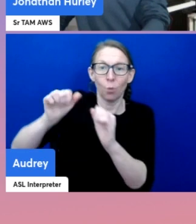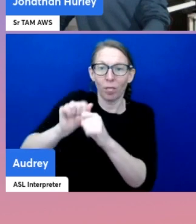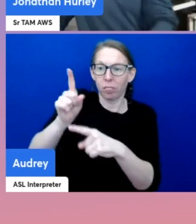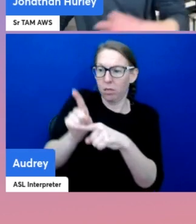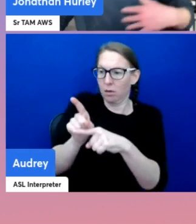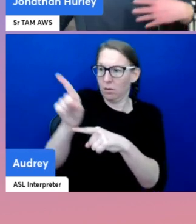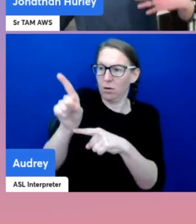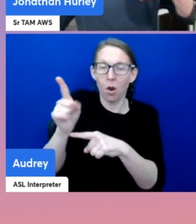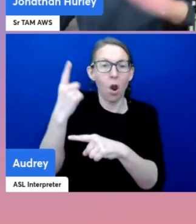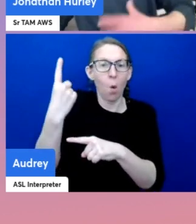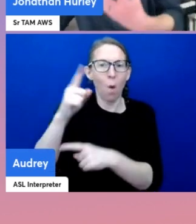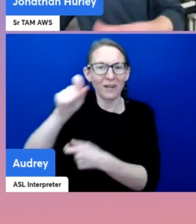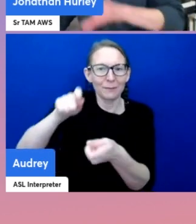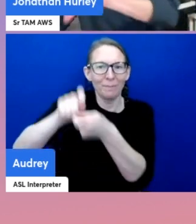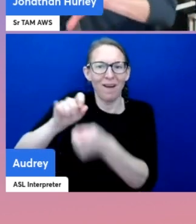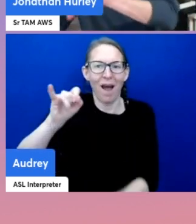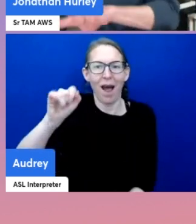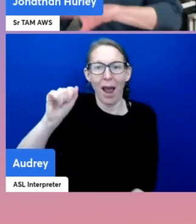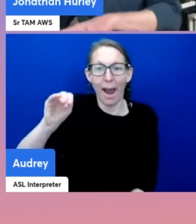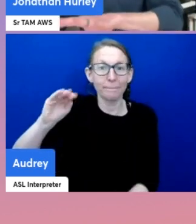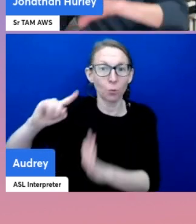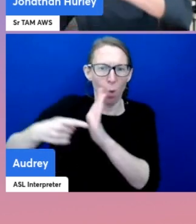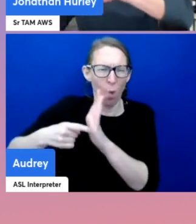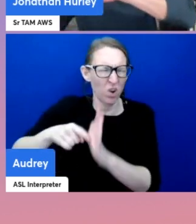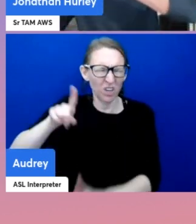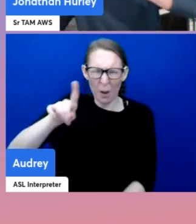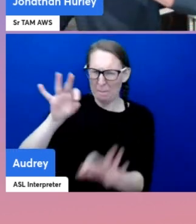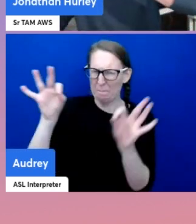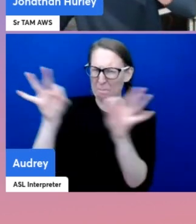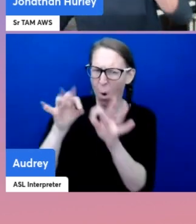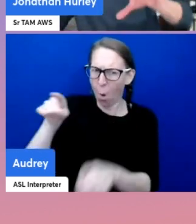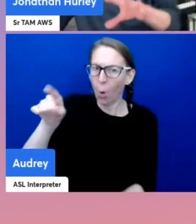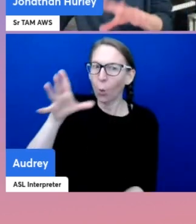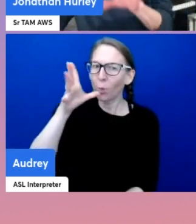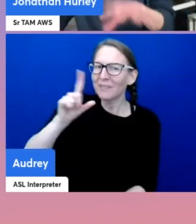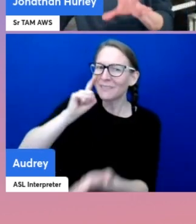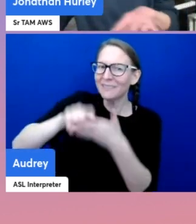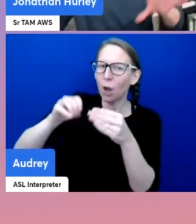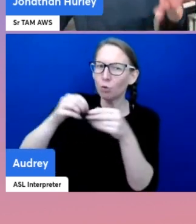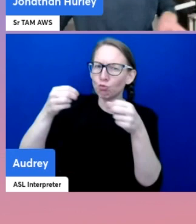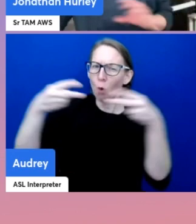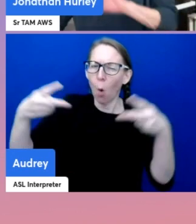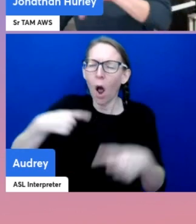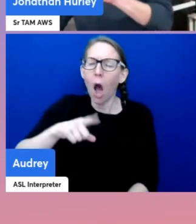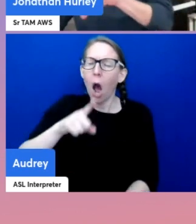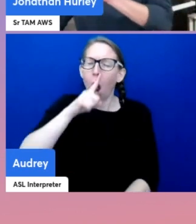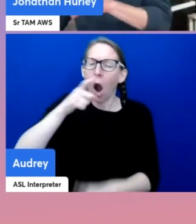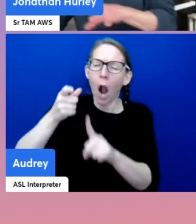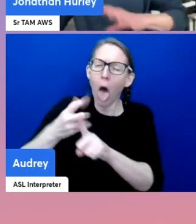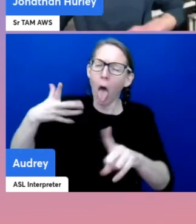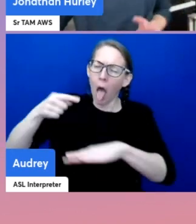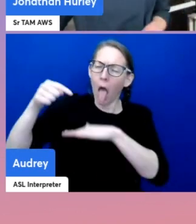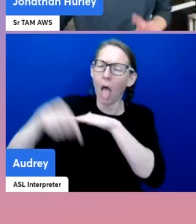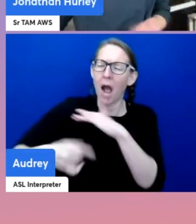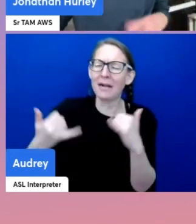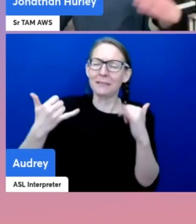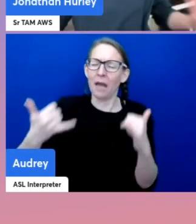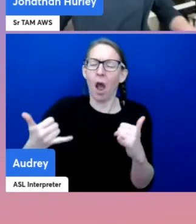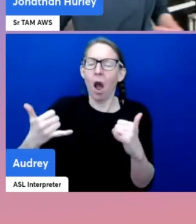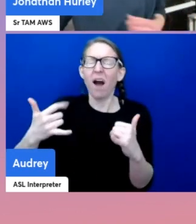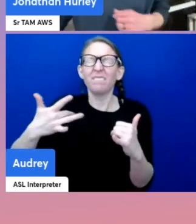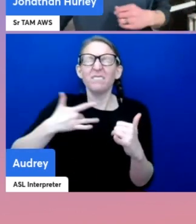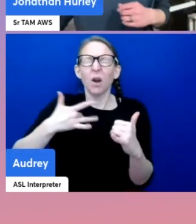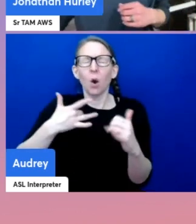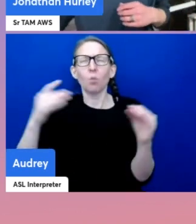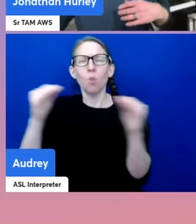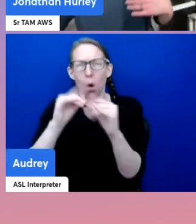role. And this is going to be important. We're going to see this in code. So I'm not going to get too deep on that just yet, because I think it'll make a lot more sense